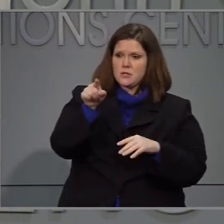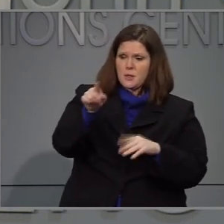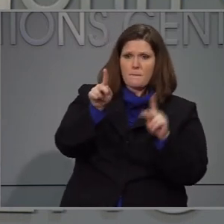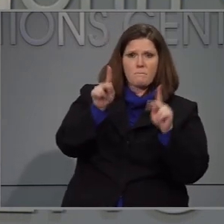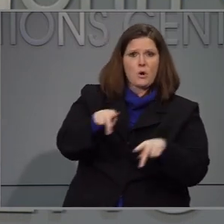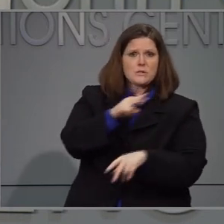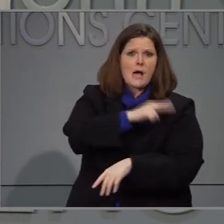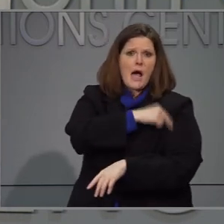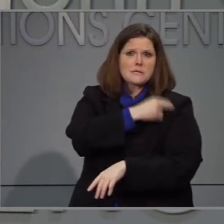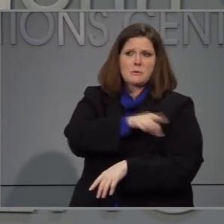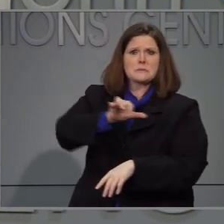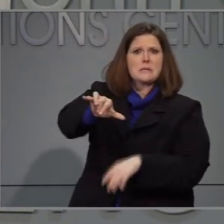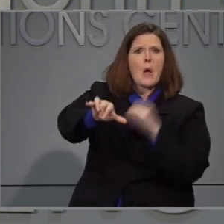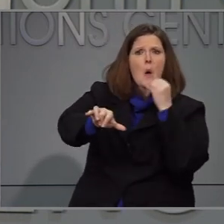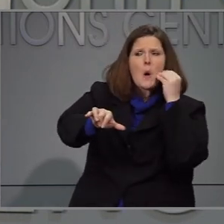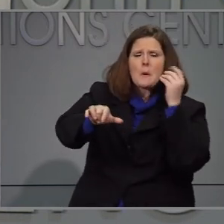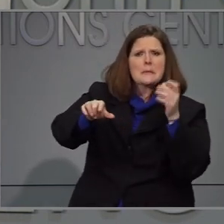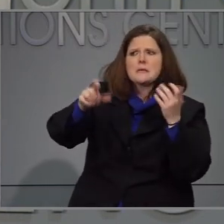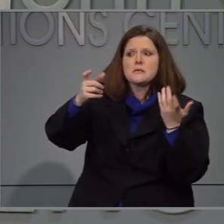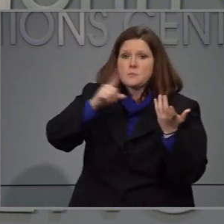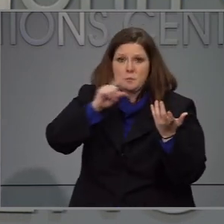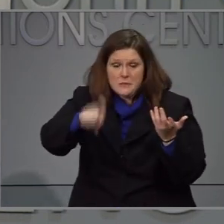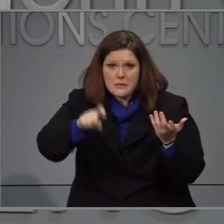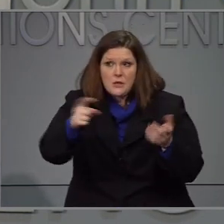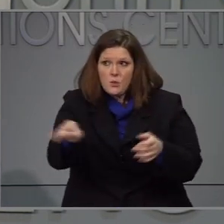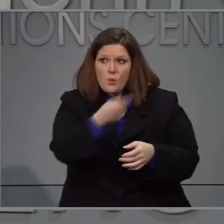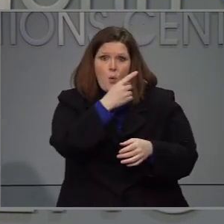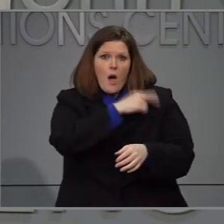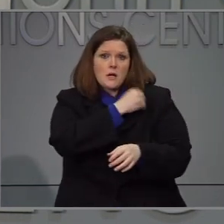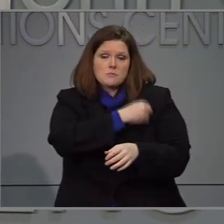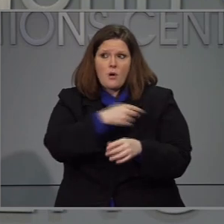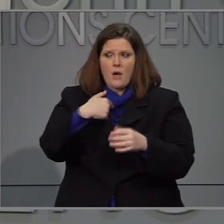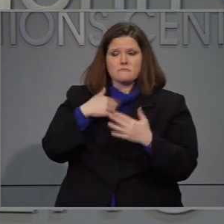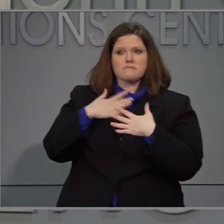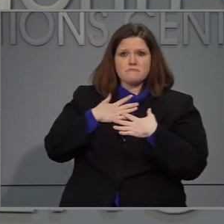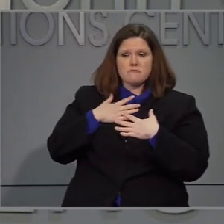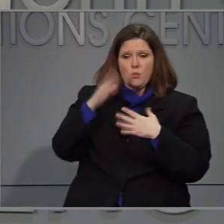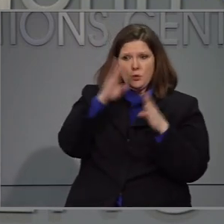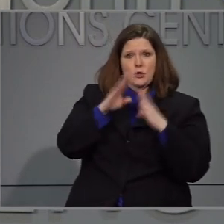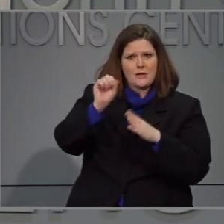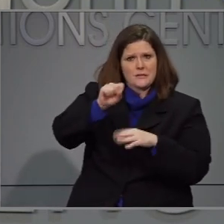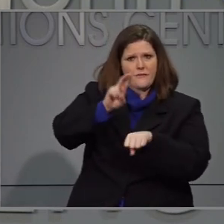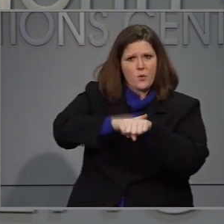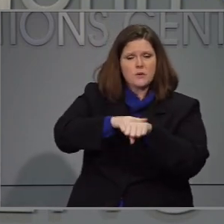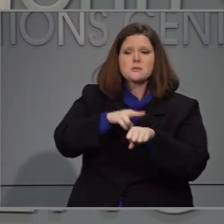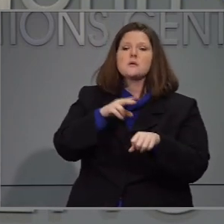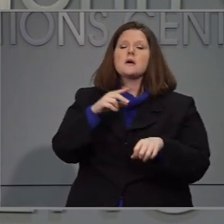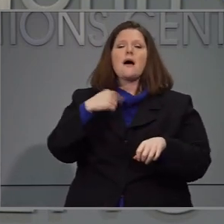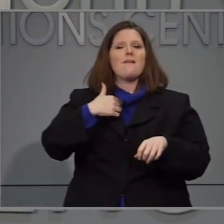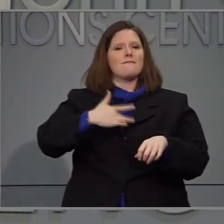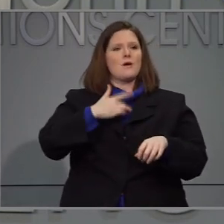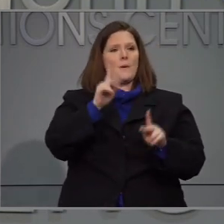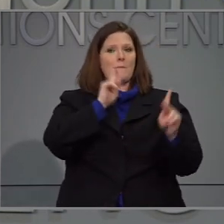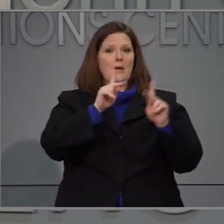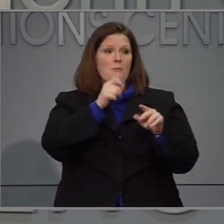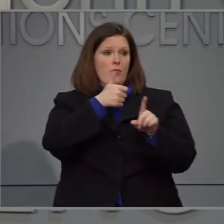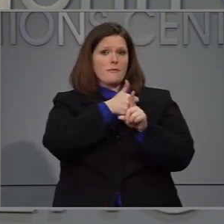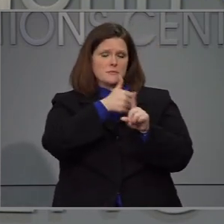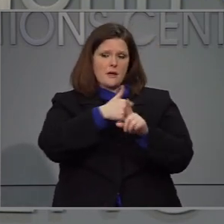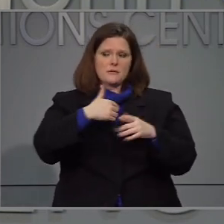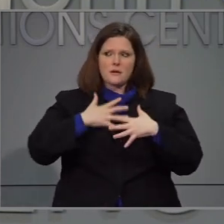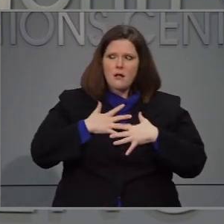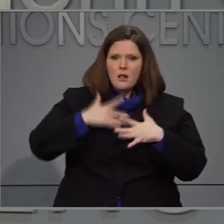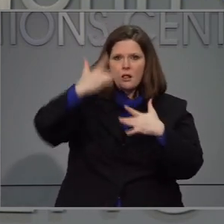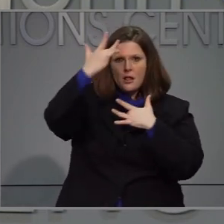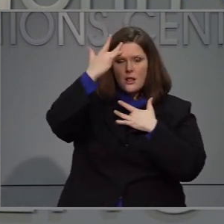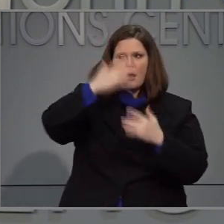hospitalization that they don't come. I think most people who need hospitalization who have COVID-19 are going to the